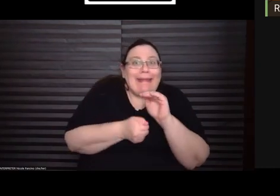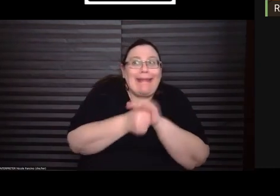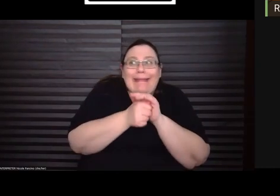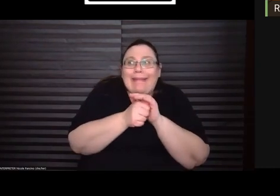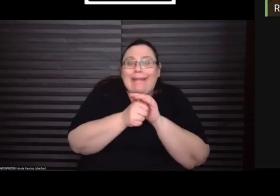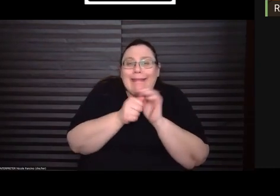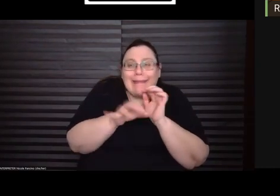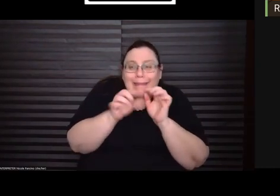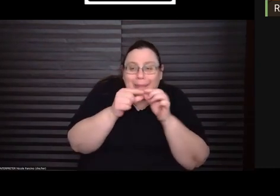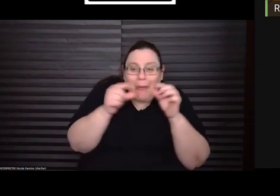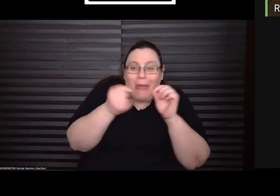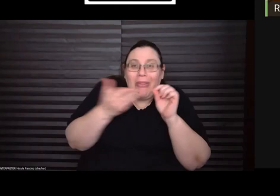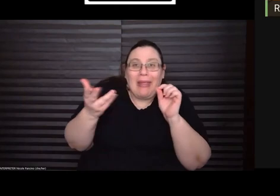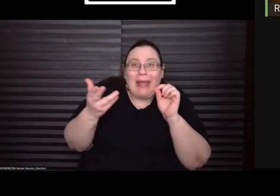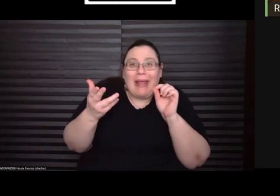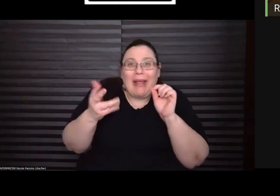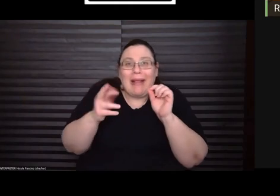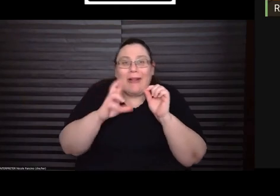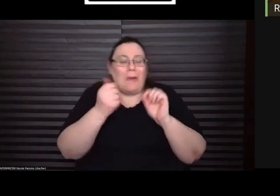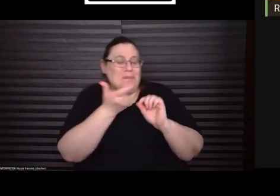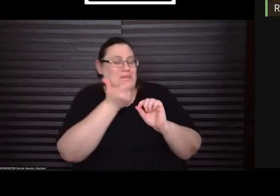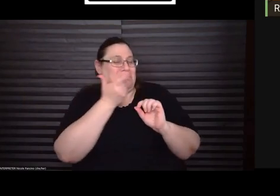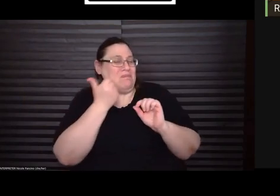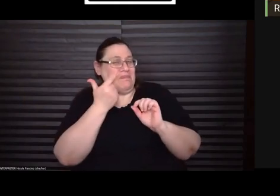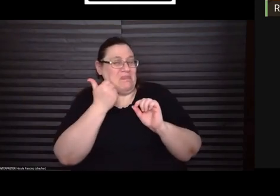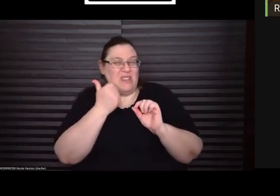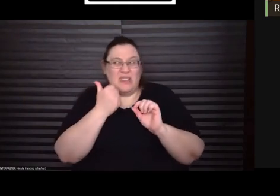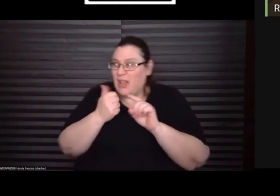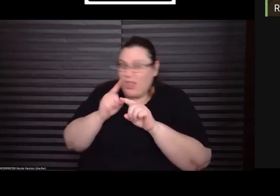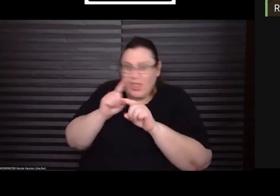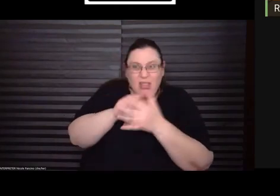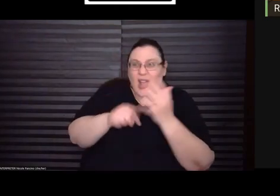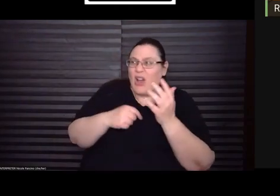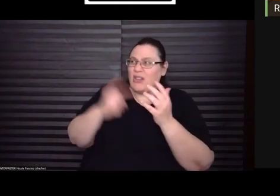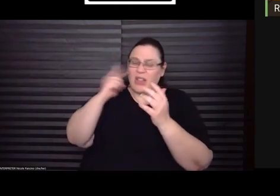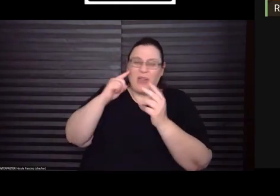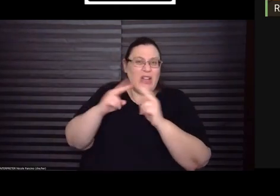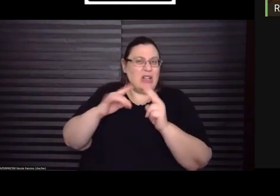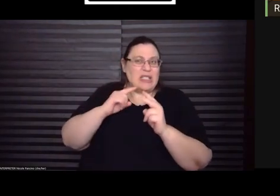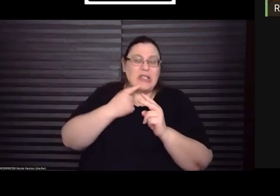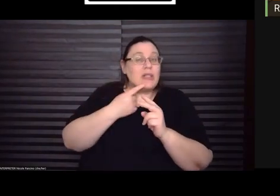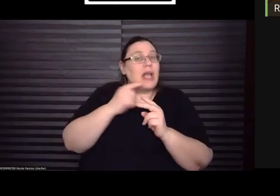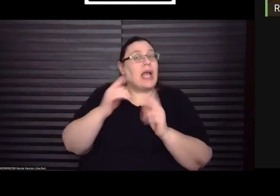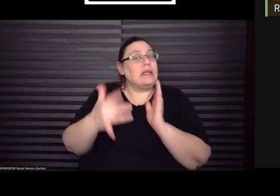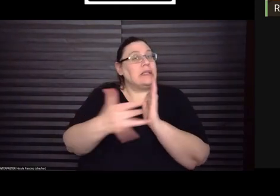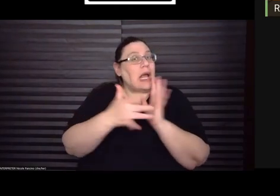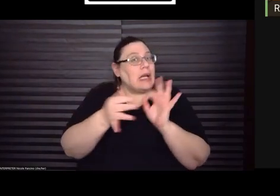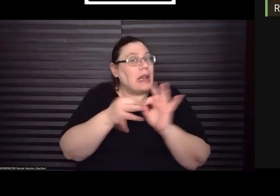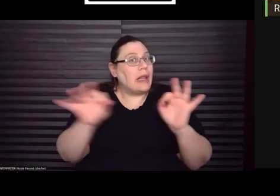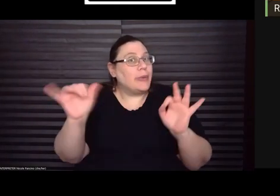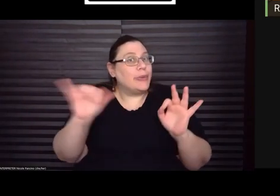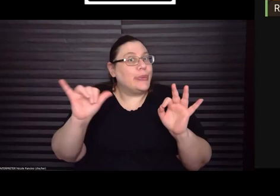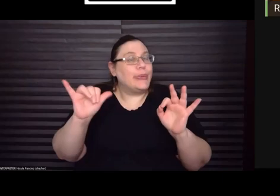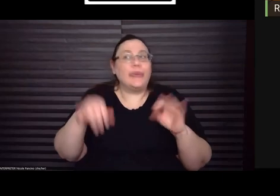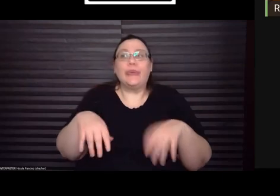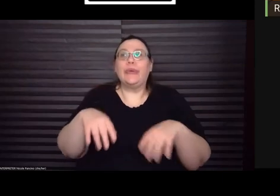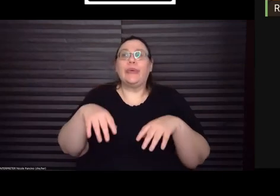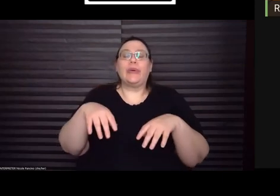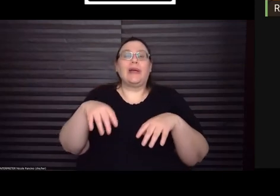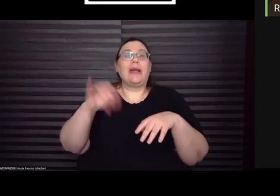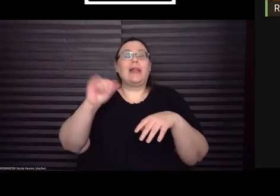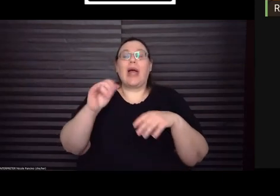hidden. So I took those things really seriously. And also like just like technical languages was like